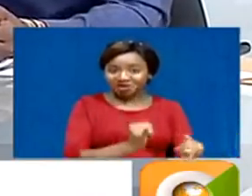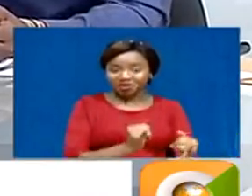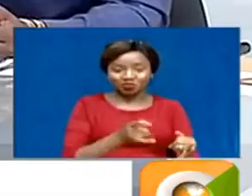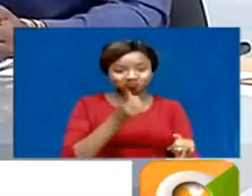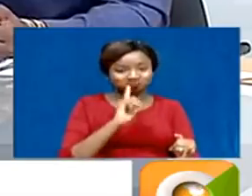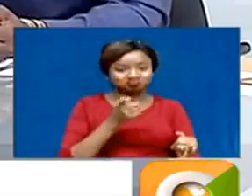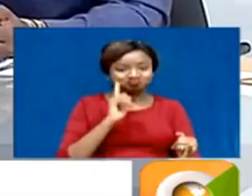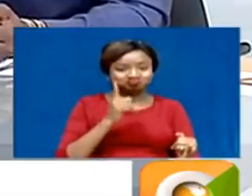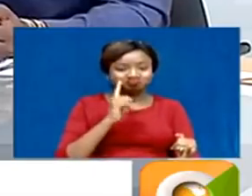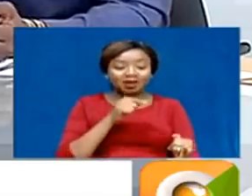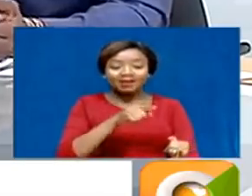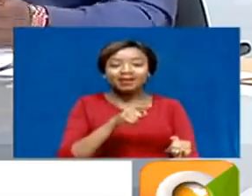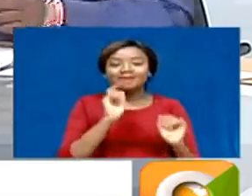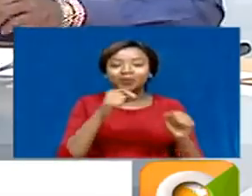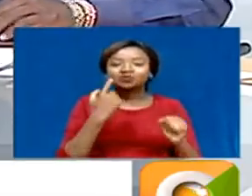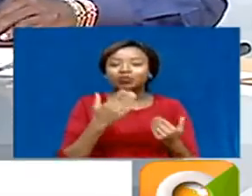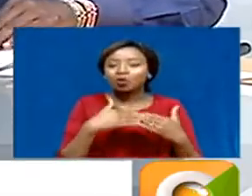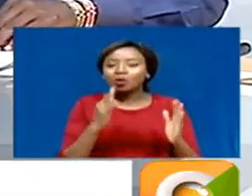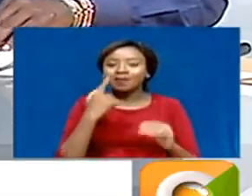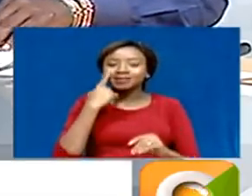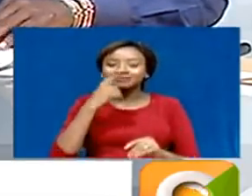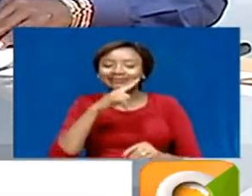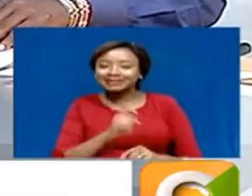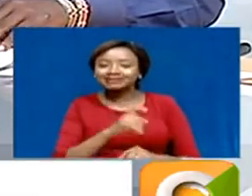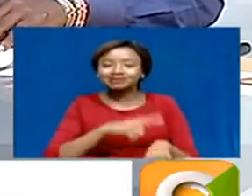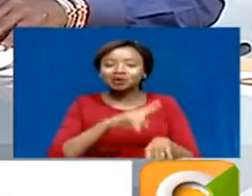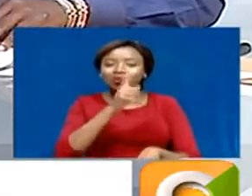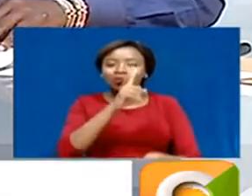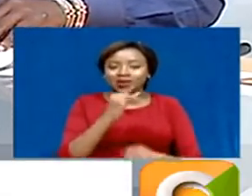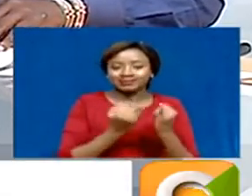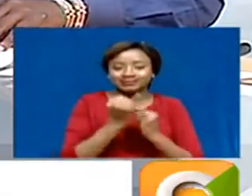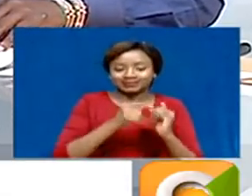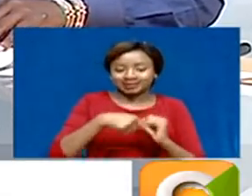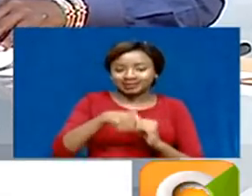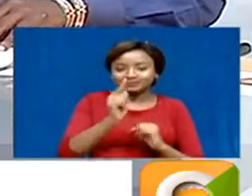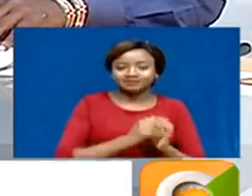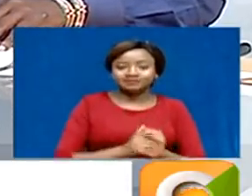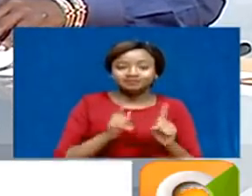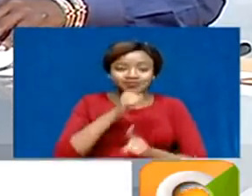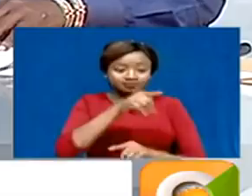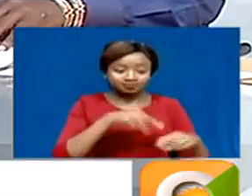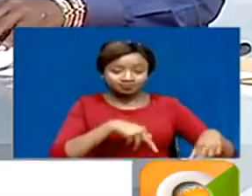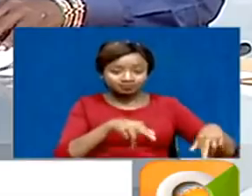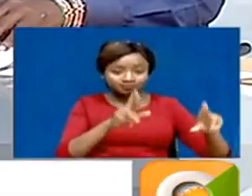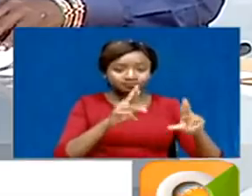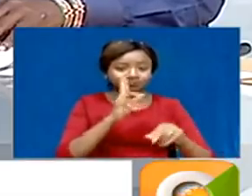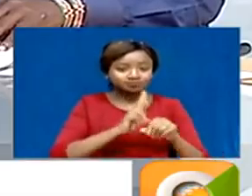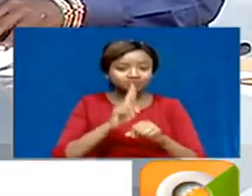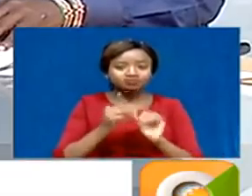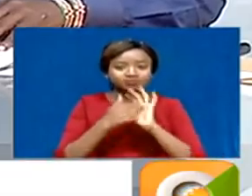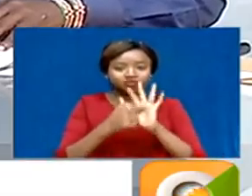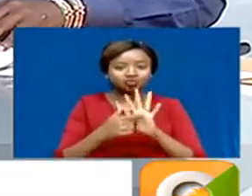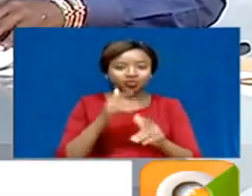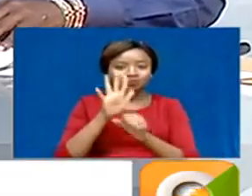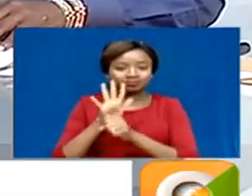by the public next Saturday. Well, an administration manual outlines the use of the road, showing that motorists involved